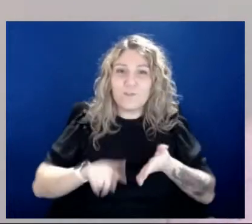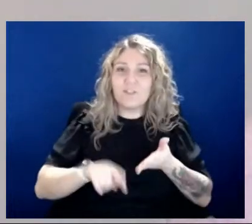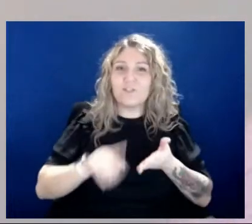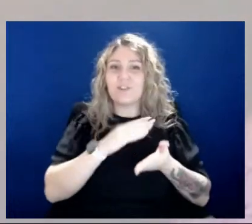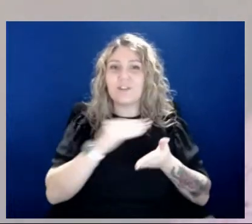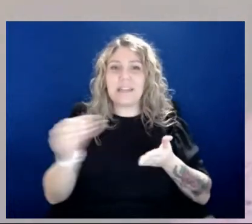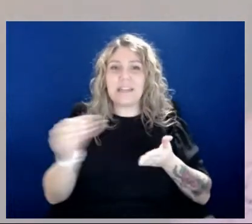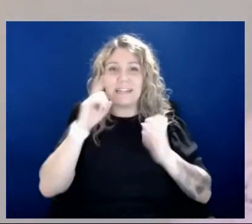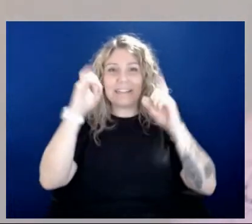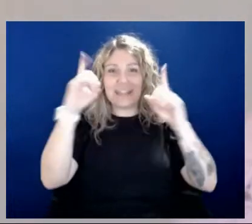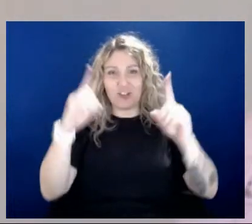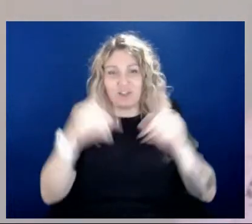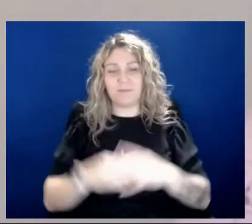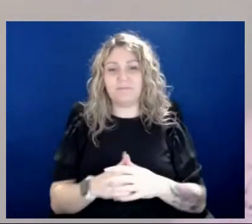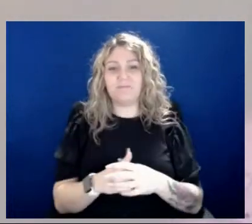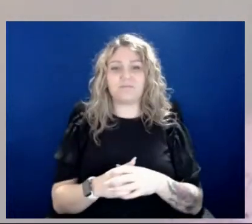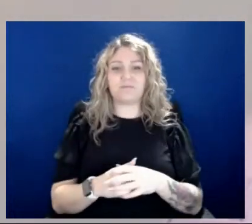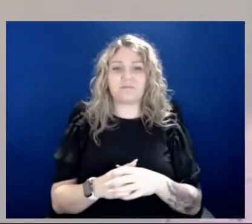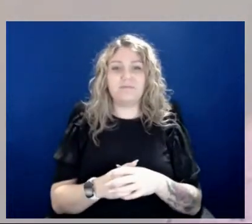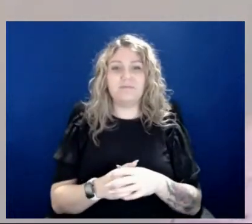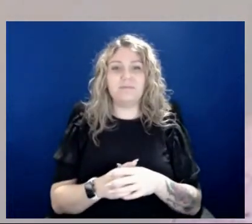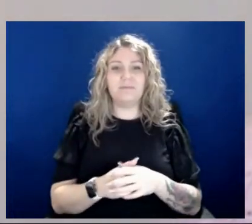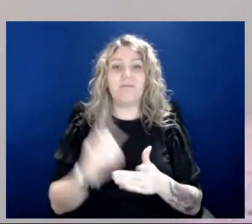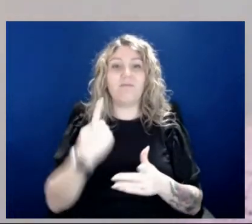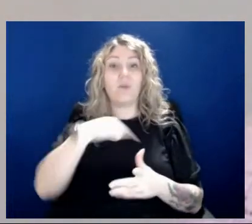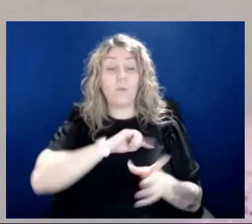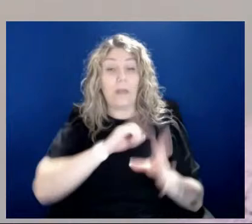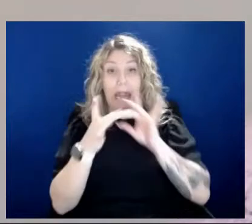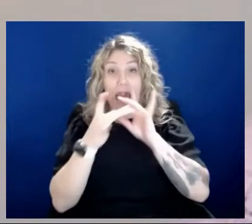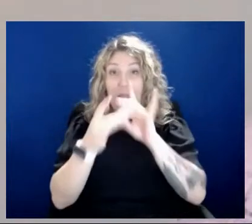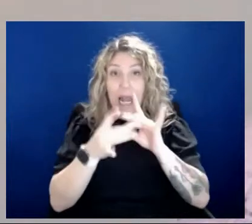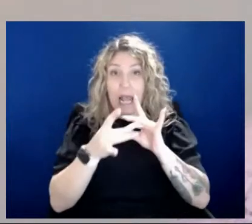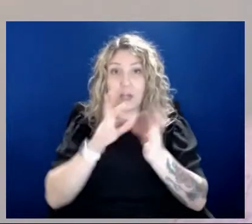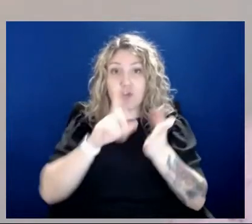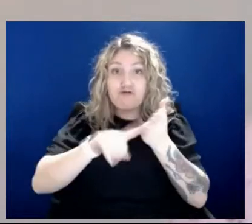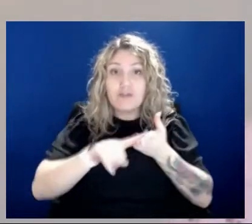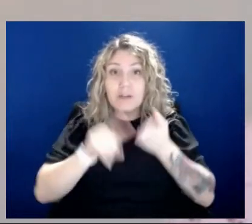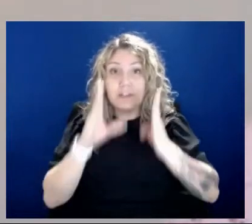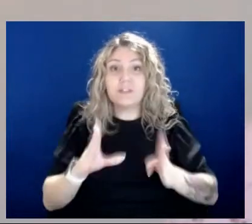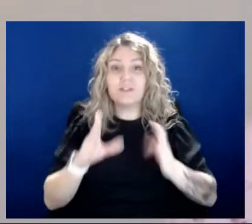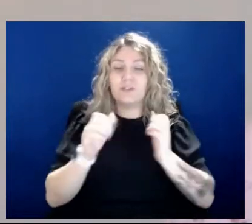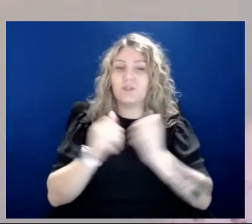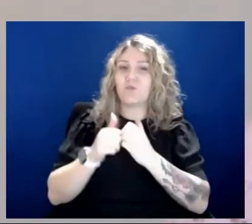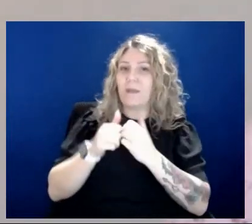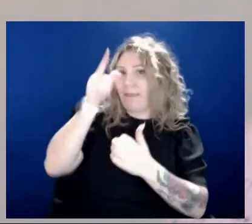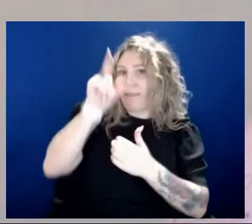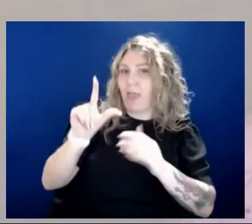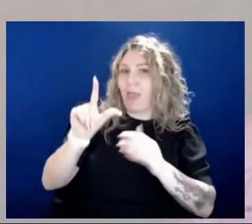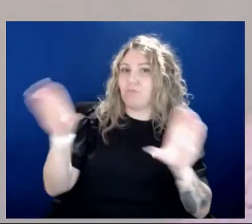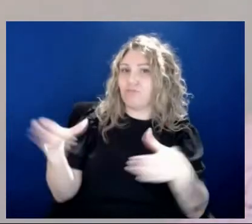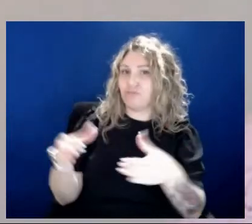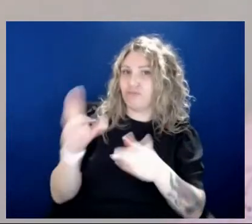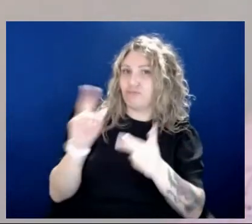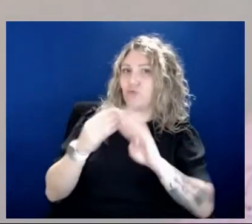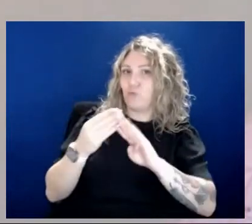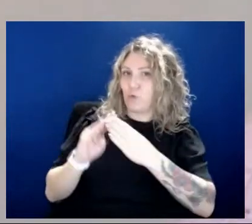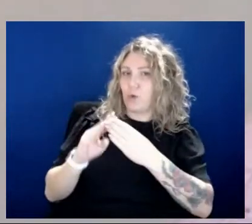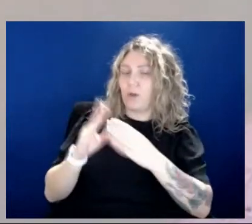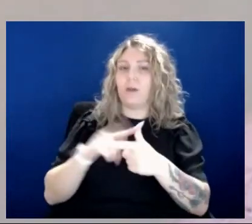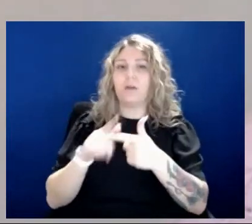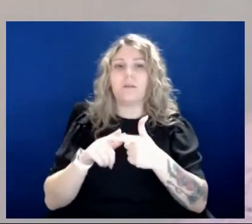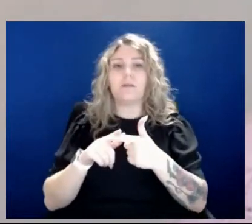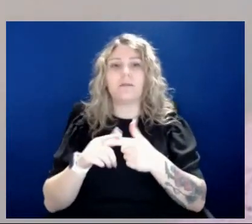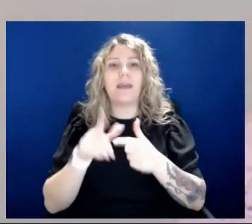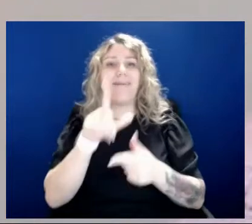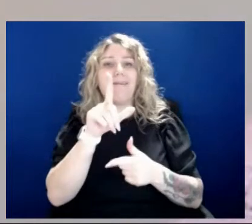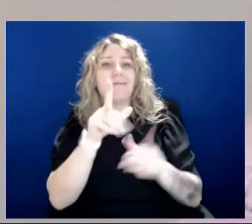education. So we link researchers in the medical center with Latino communities, and also link